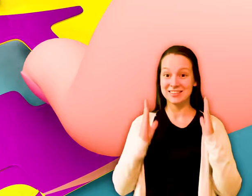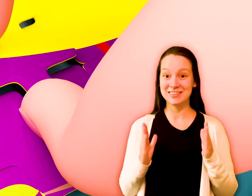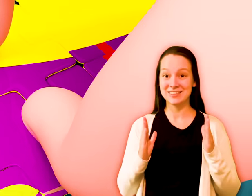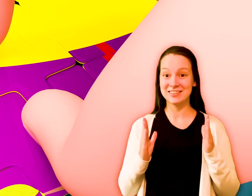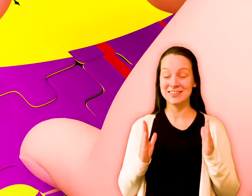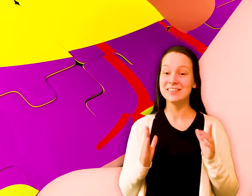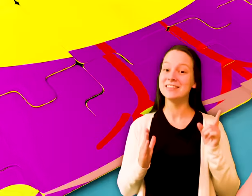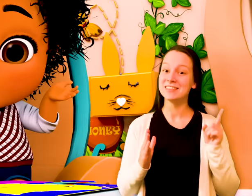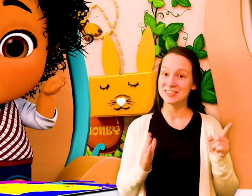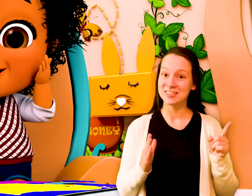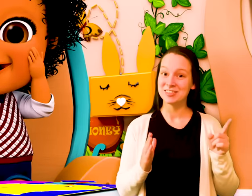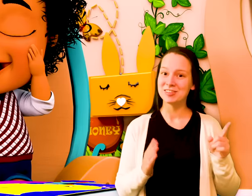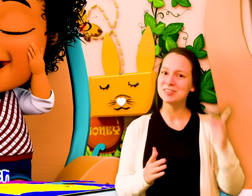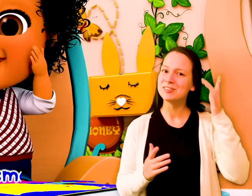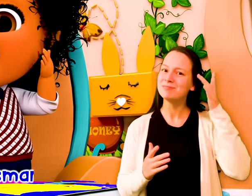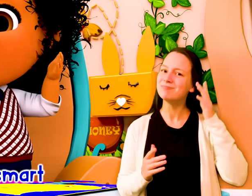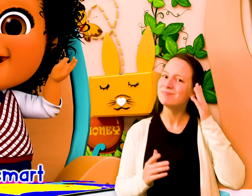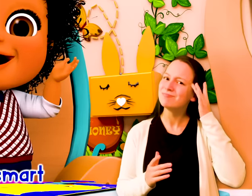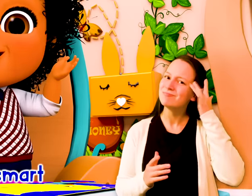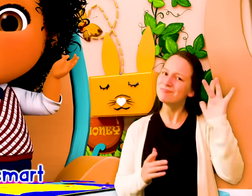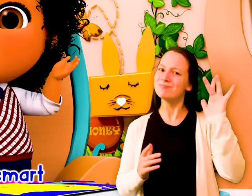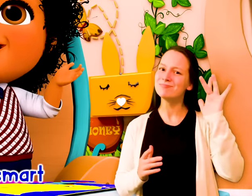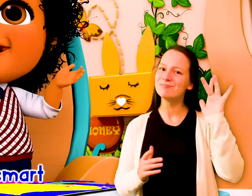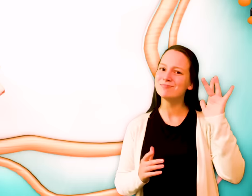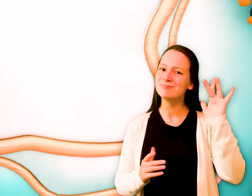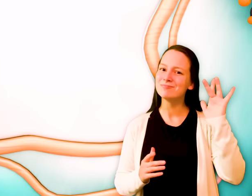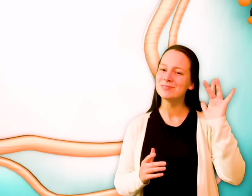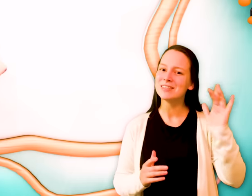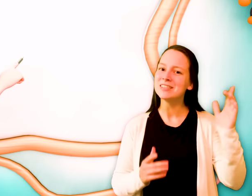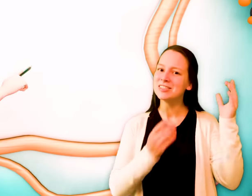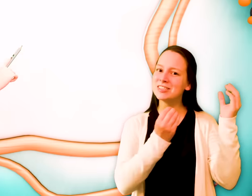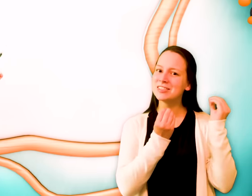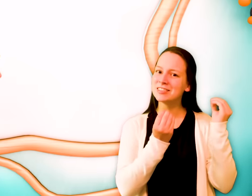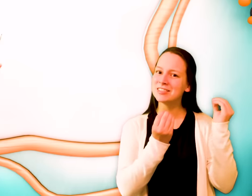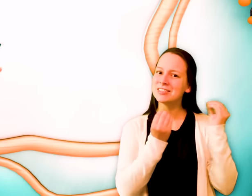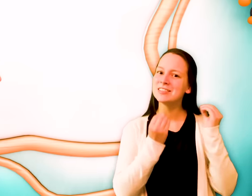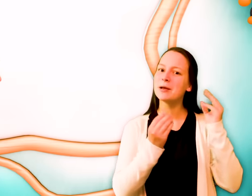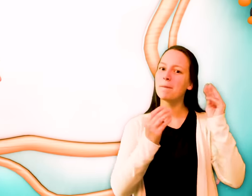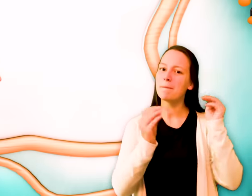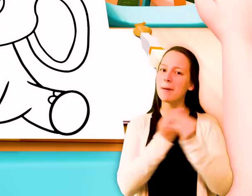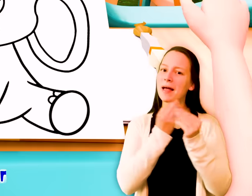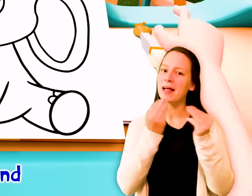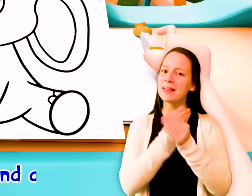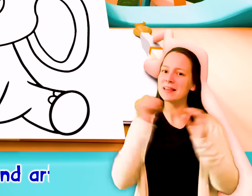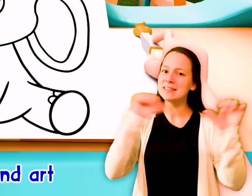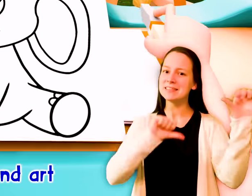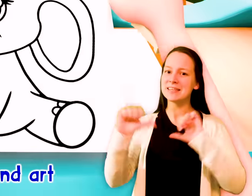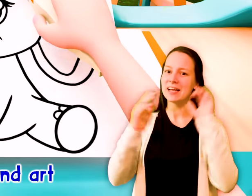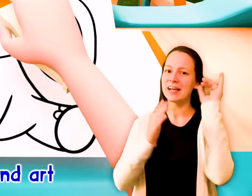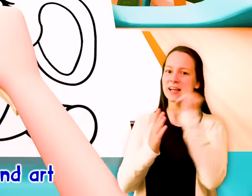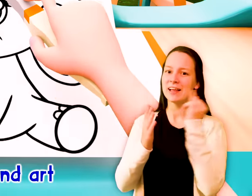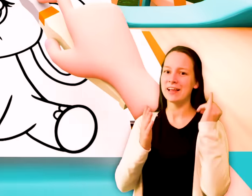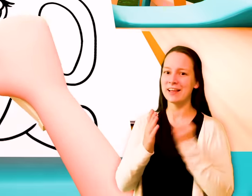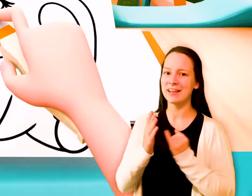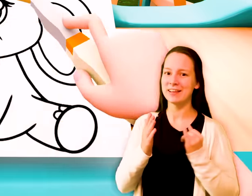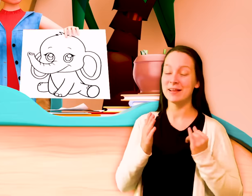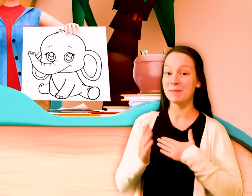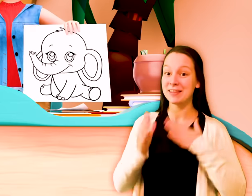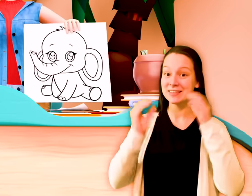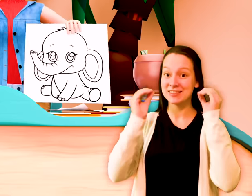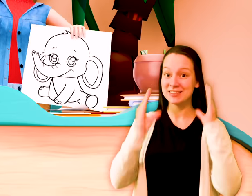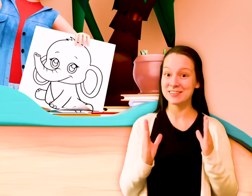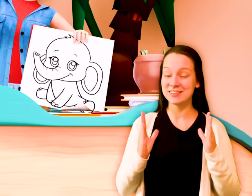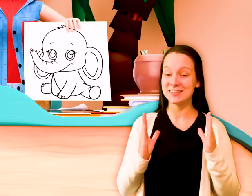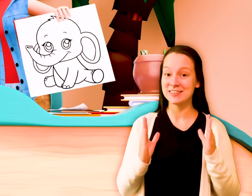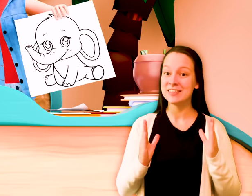My teacher is bright and smart, teaches us math, science and art.